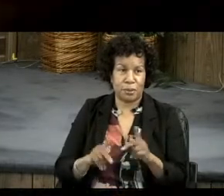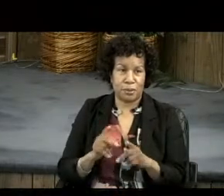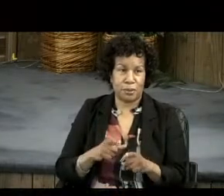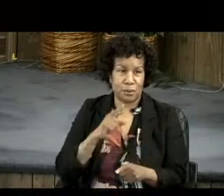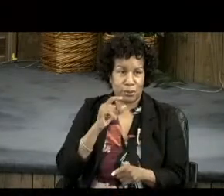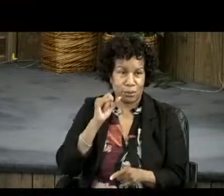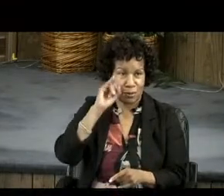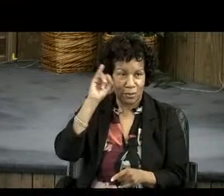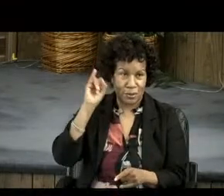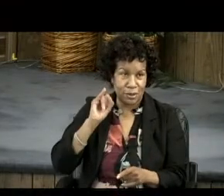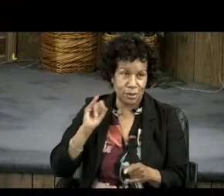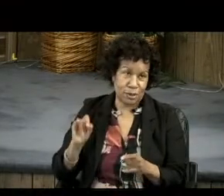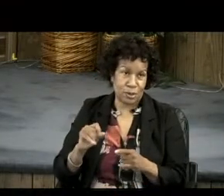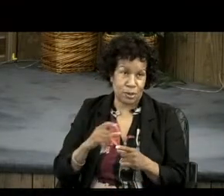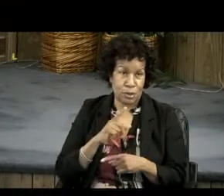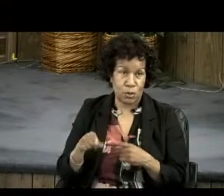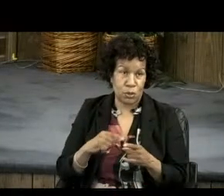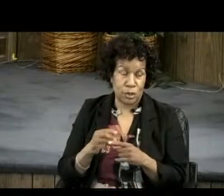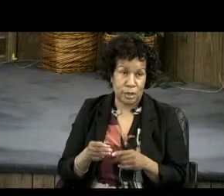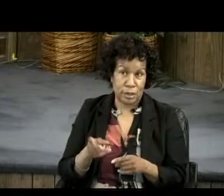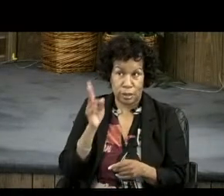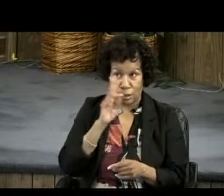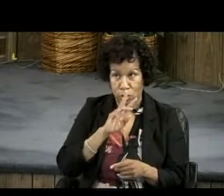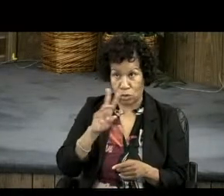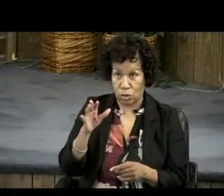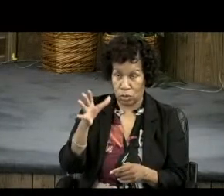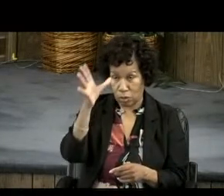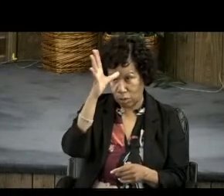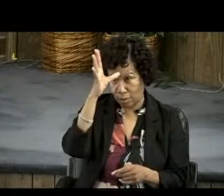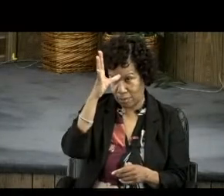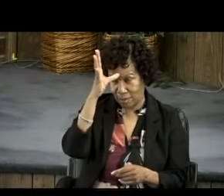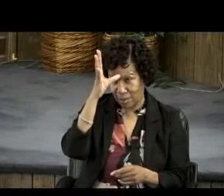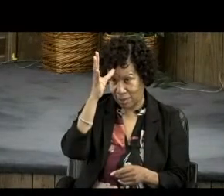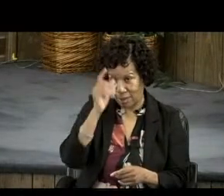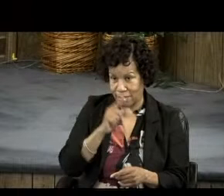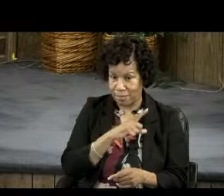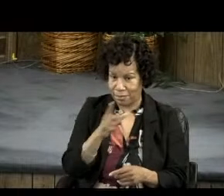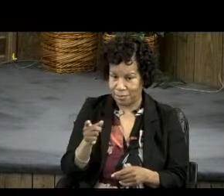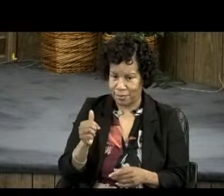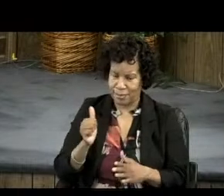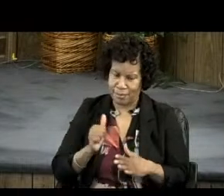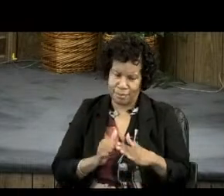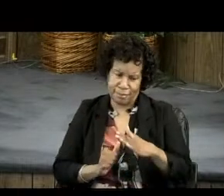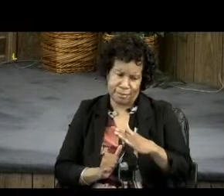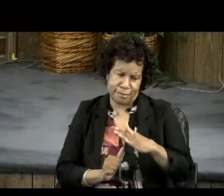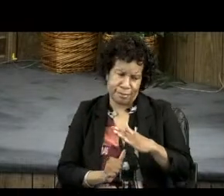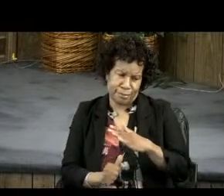saw the man, what did they do? They fled from him and they were now